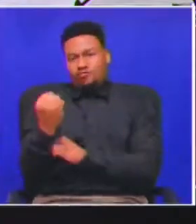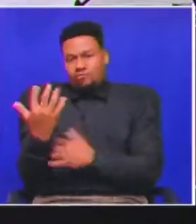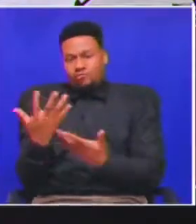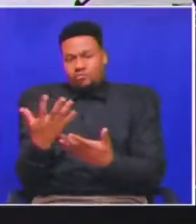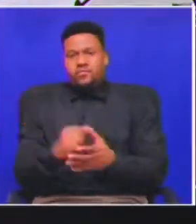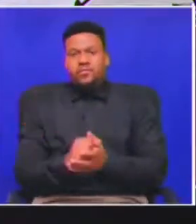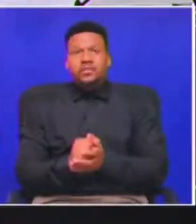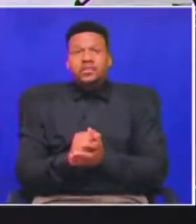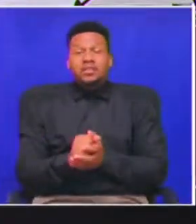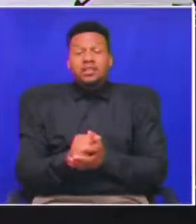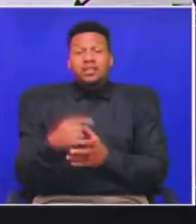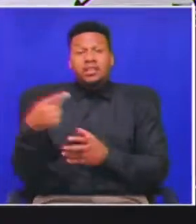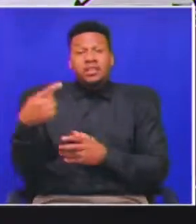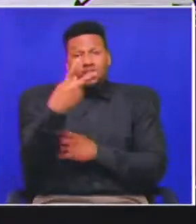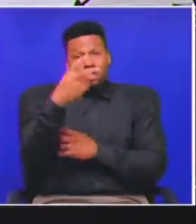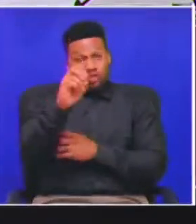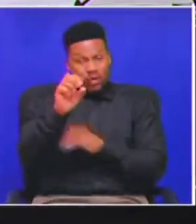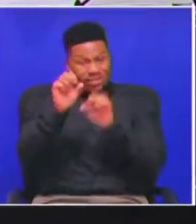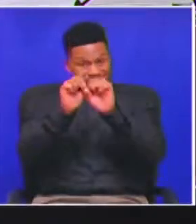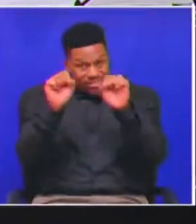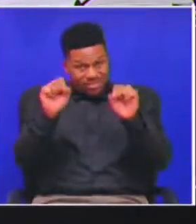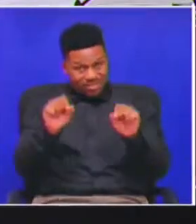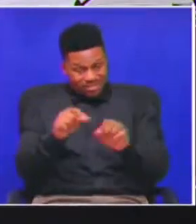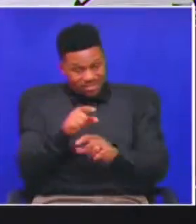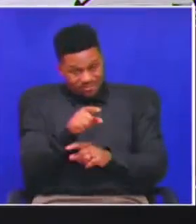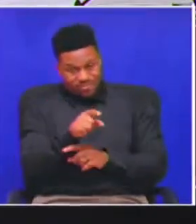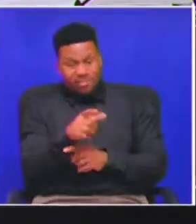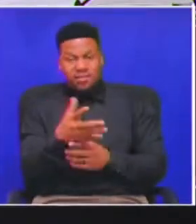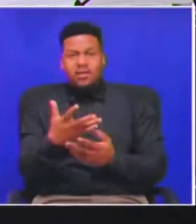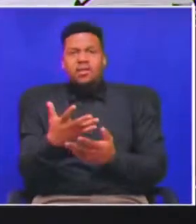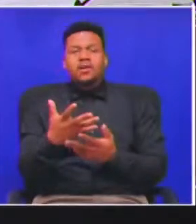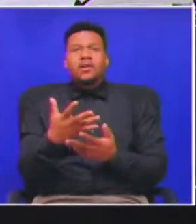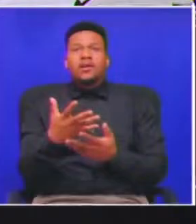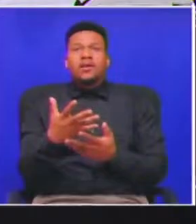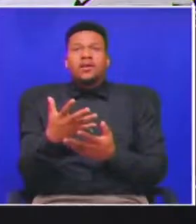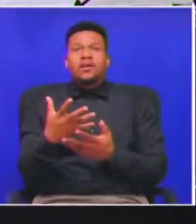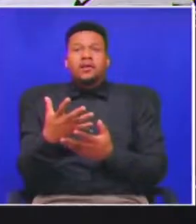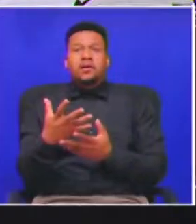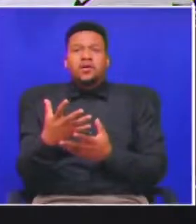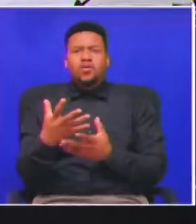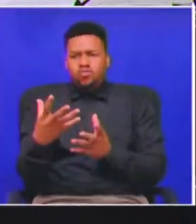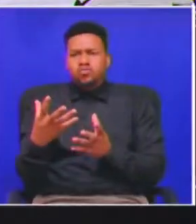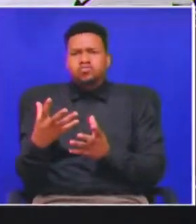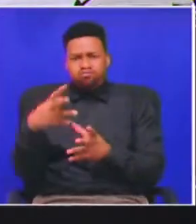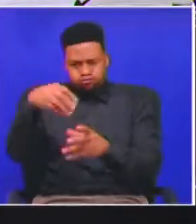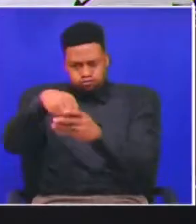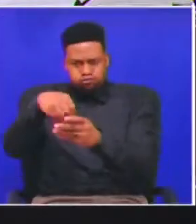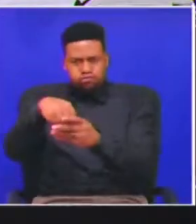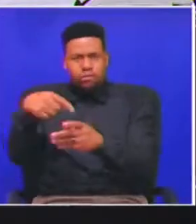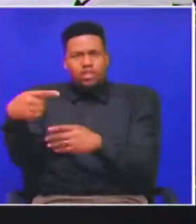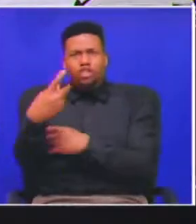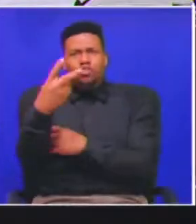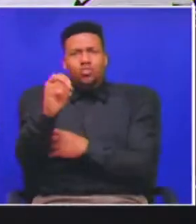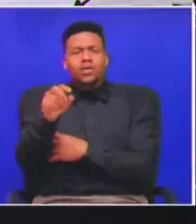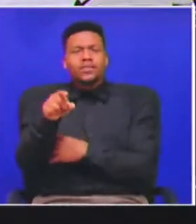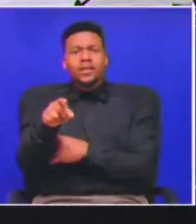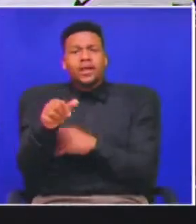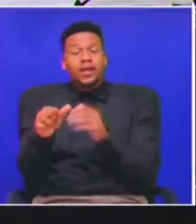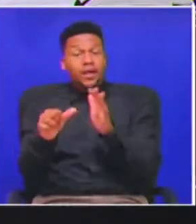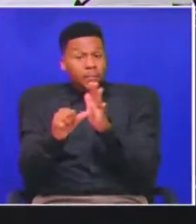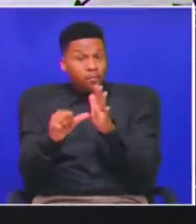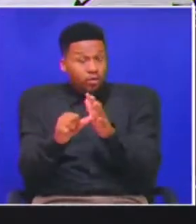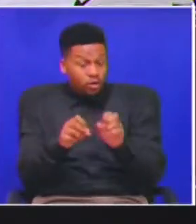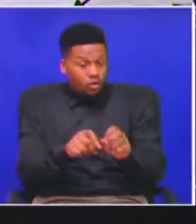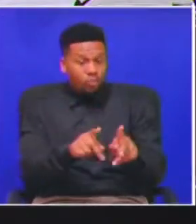G20 whole system, is taking place alongside the G20 and is an important opportunity